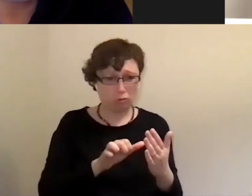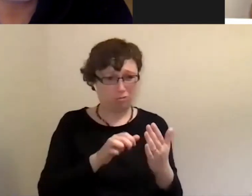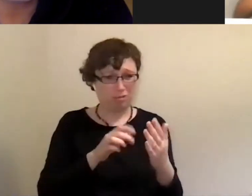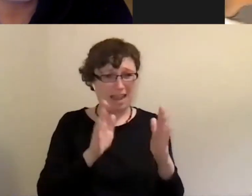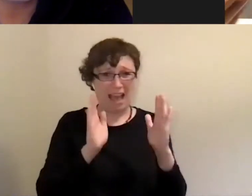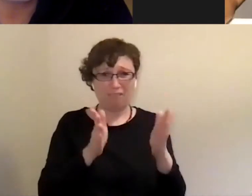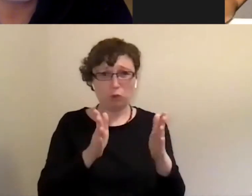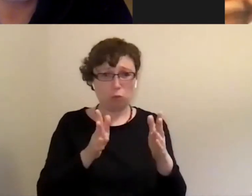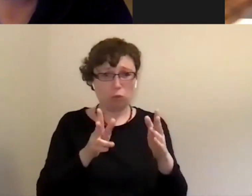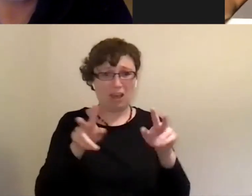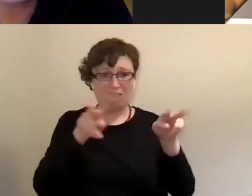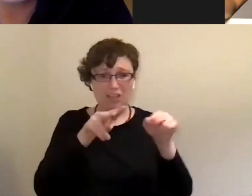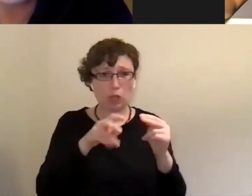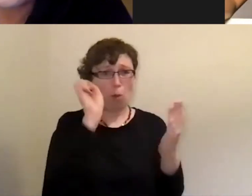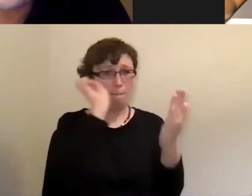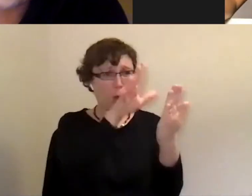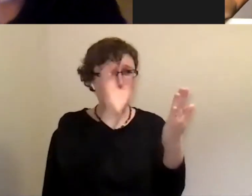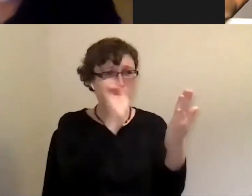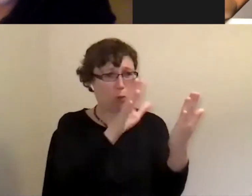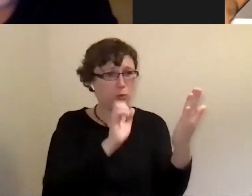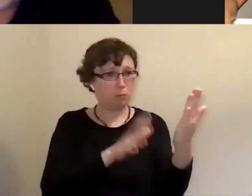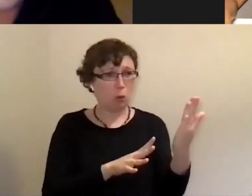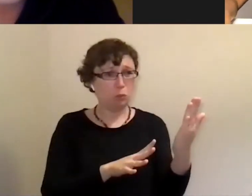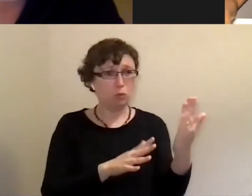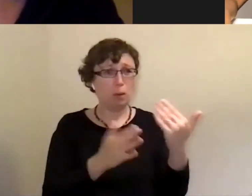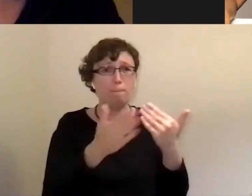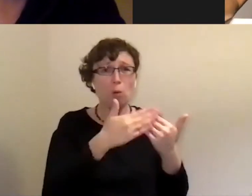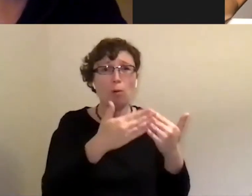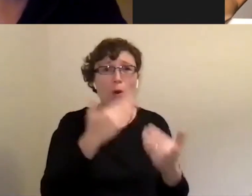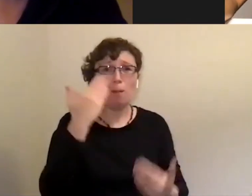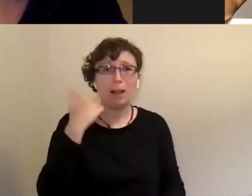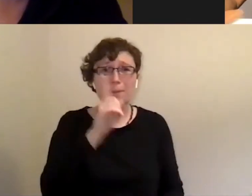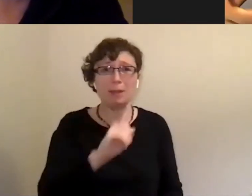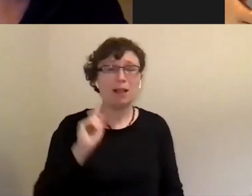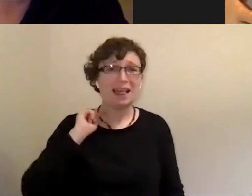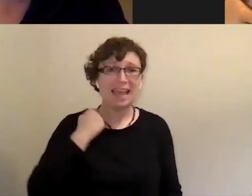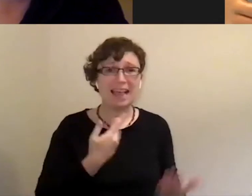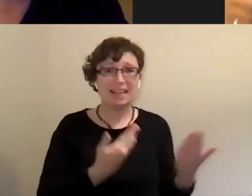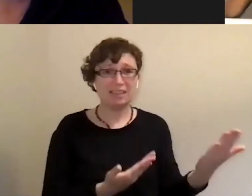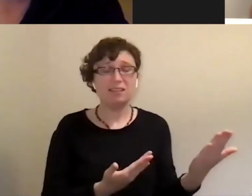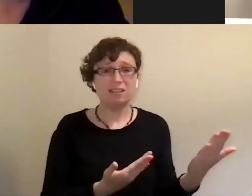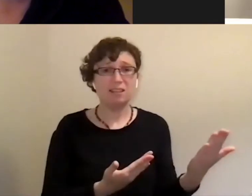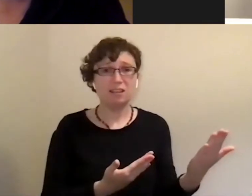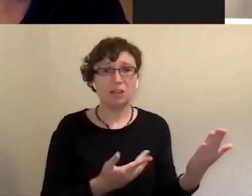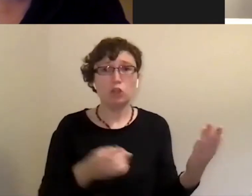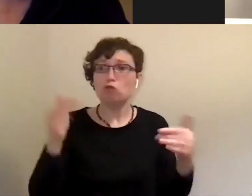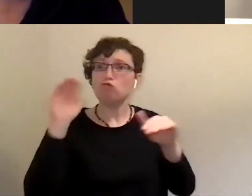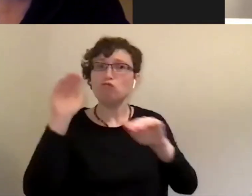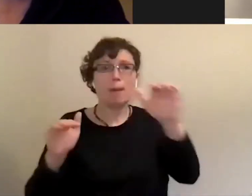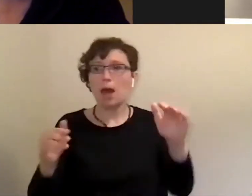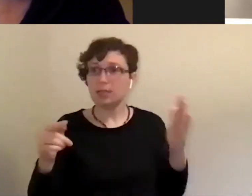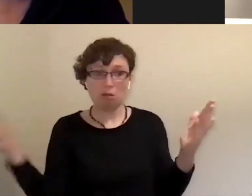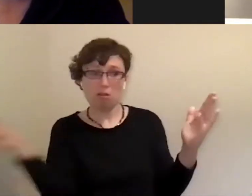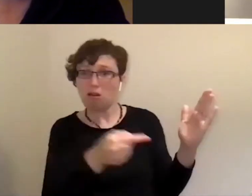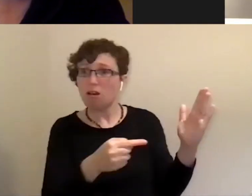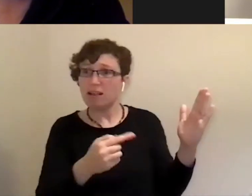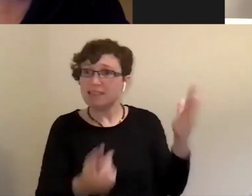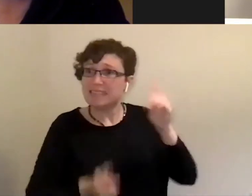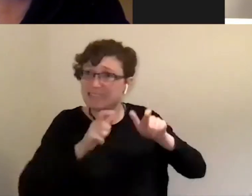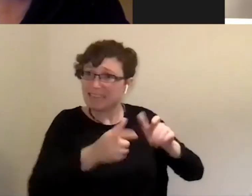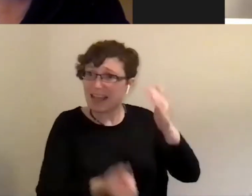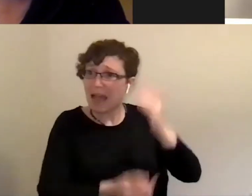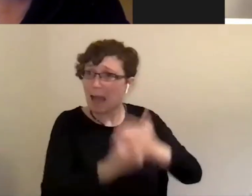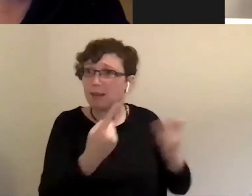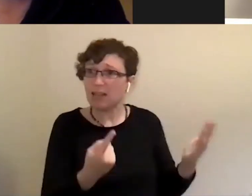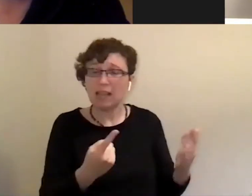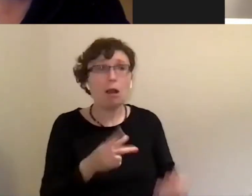another black person get killed for you to remember that racism occurs. Do you really think that every day when I go online,